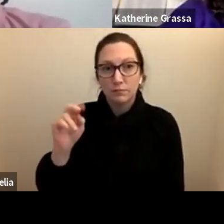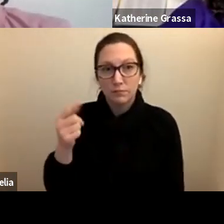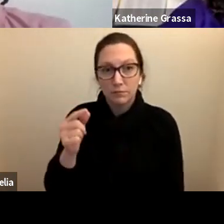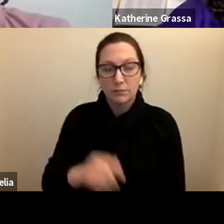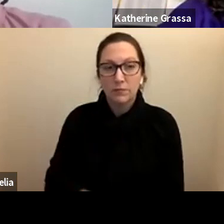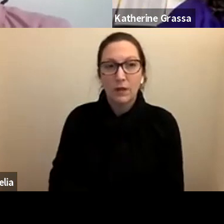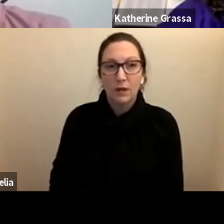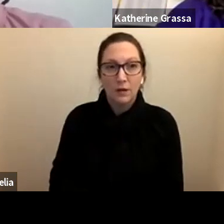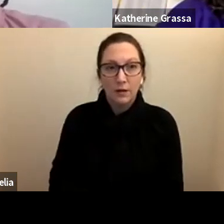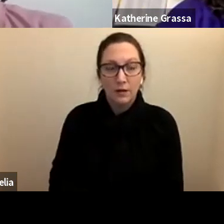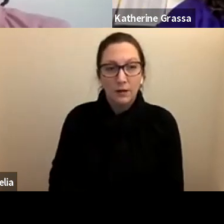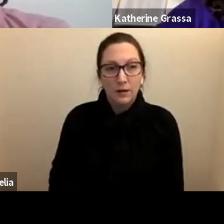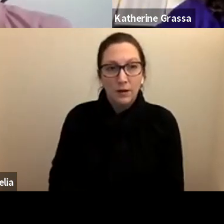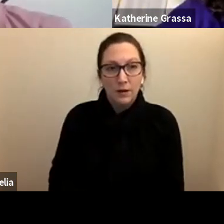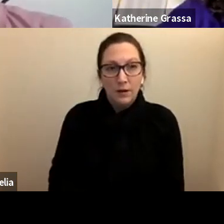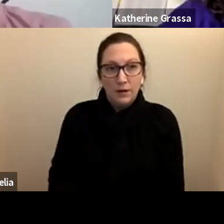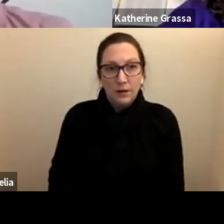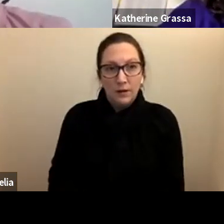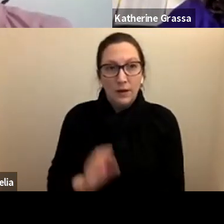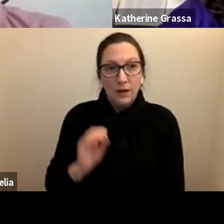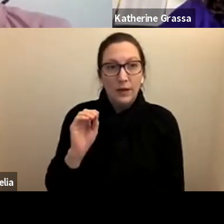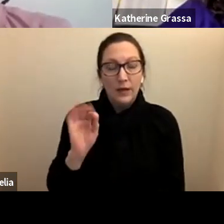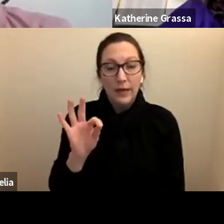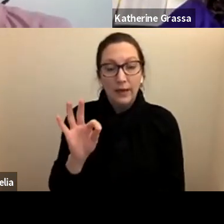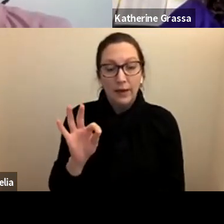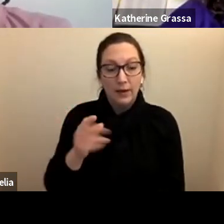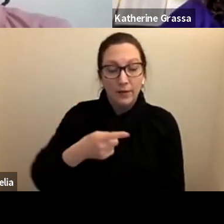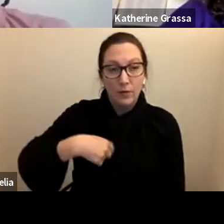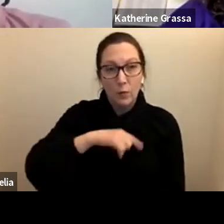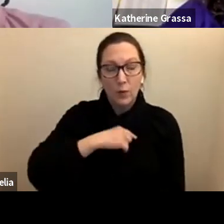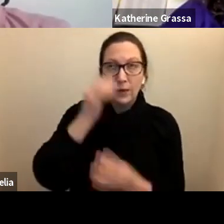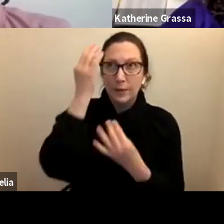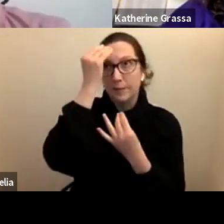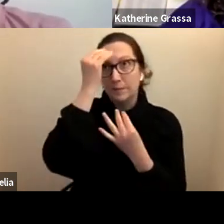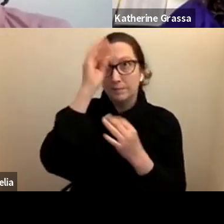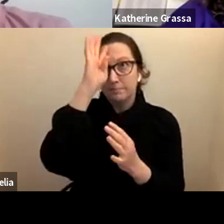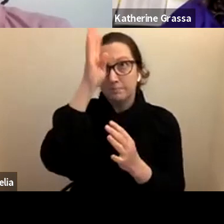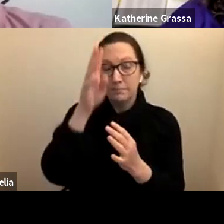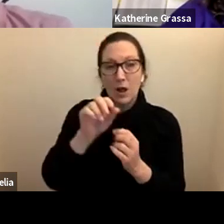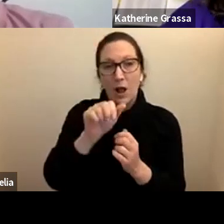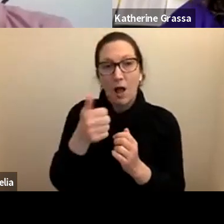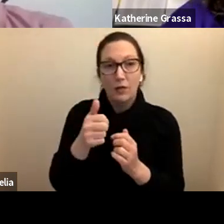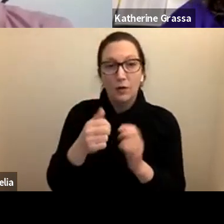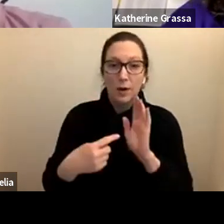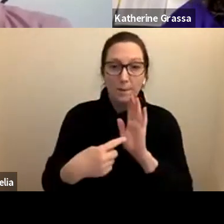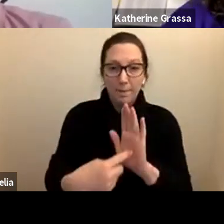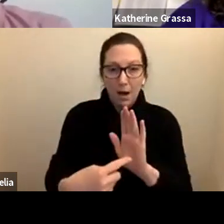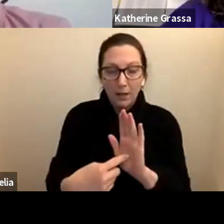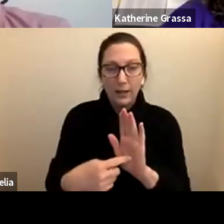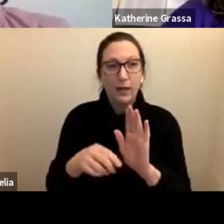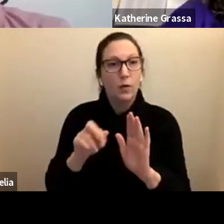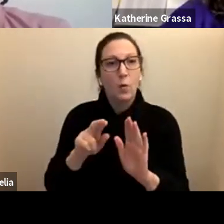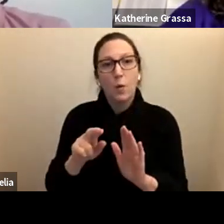I'm wondering if we think of other modeling or simulation runs that might be helpful for the